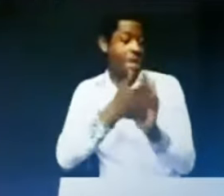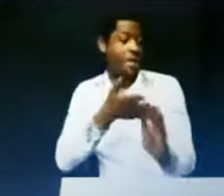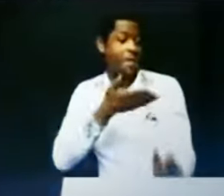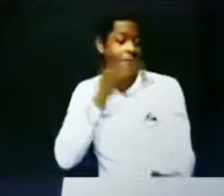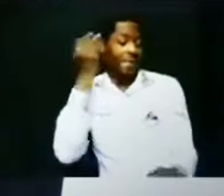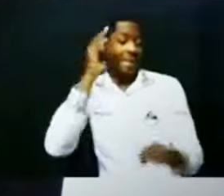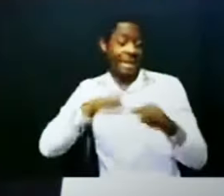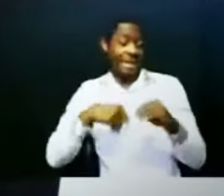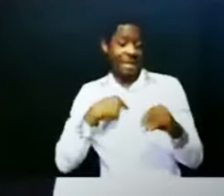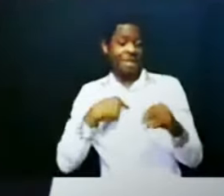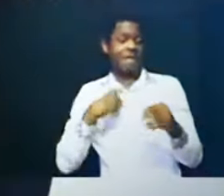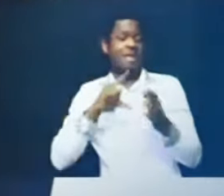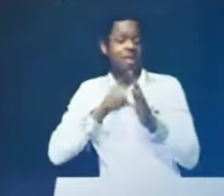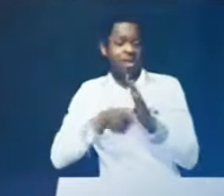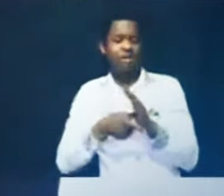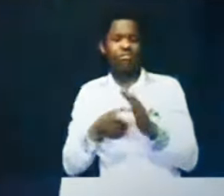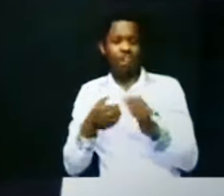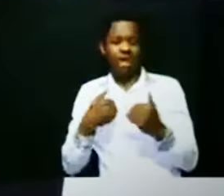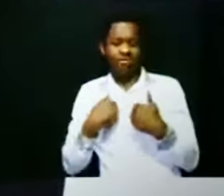take offense